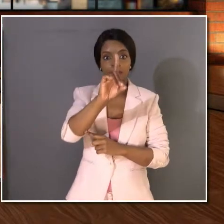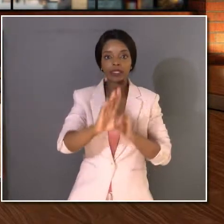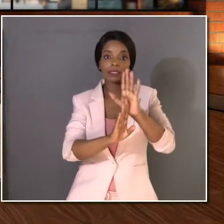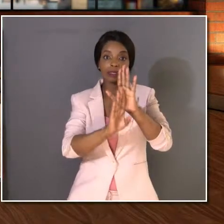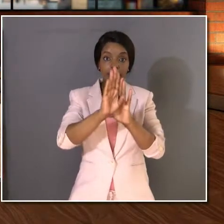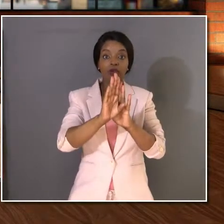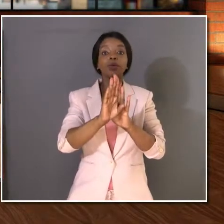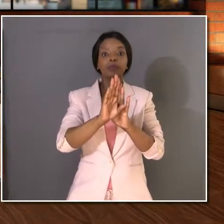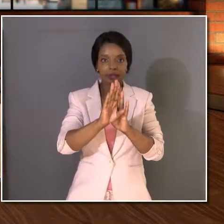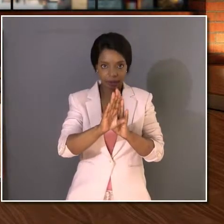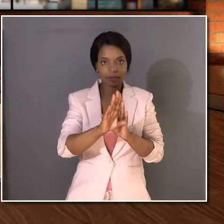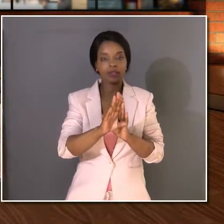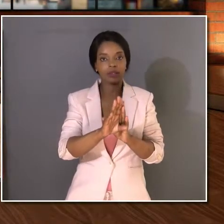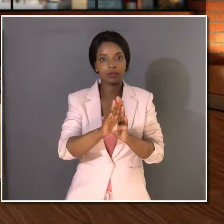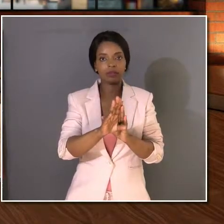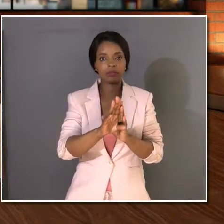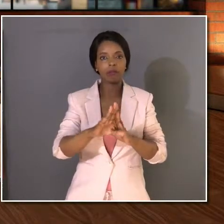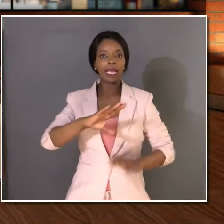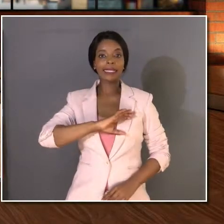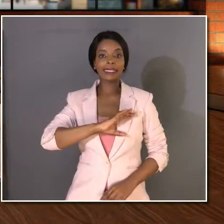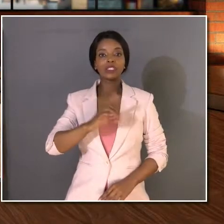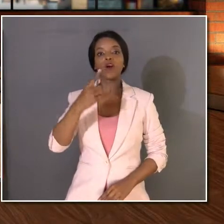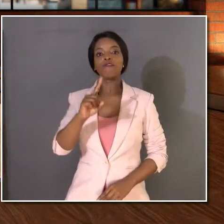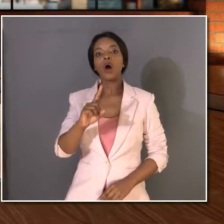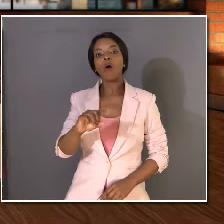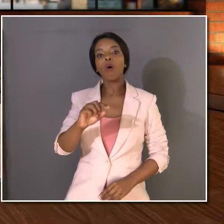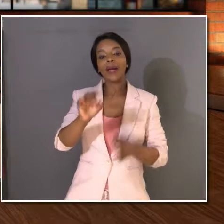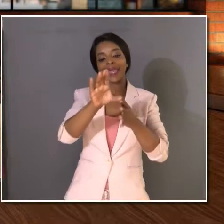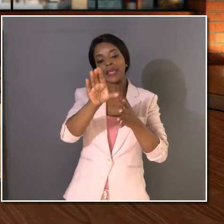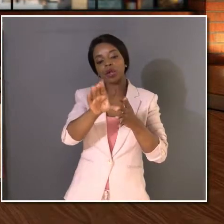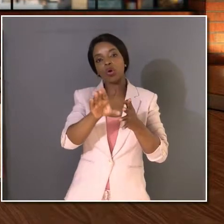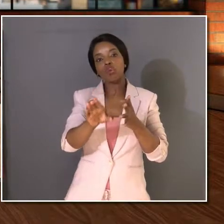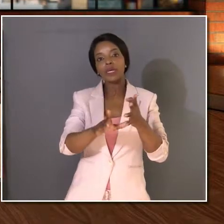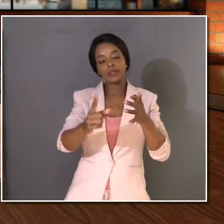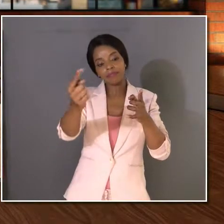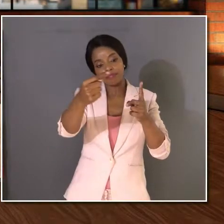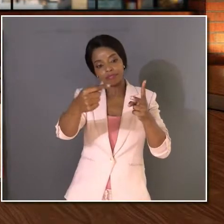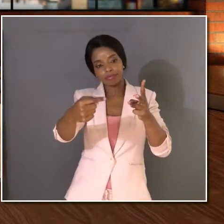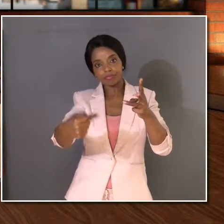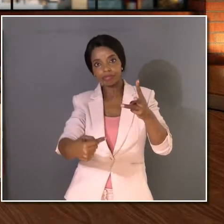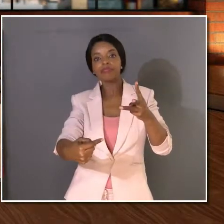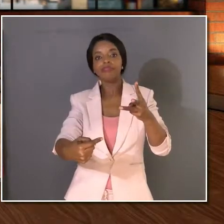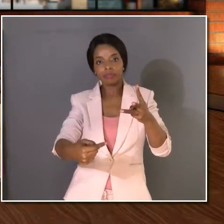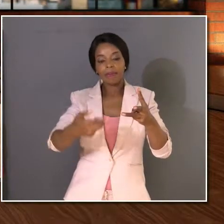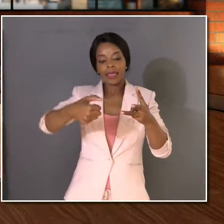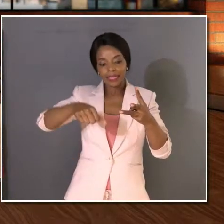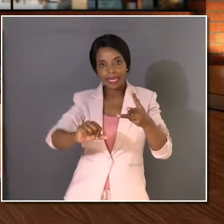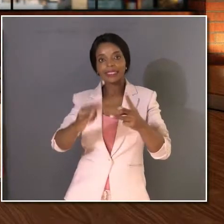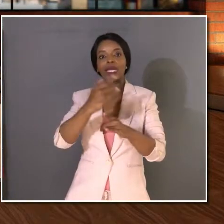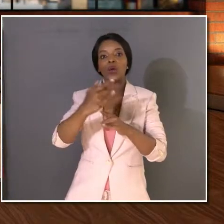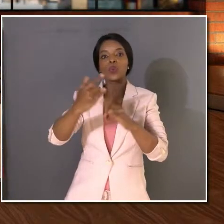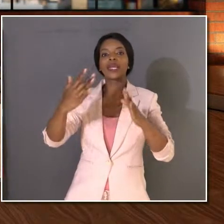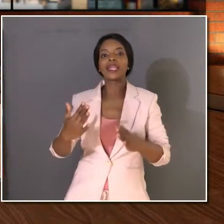recipients for both categories. This will be followed by the announcement of the overall winners in the Social Innovation and the